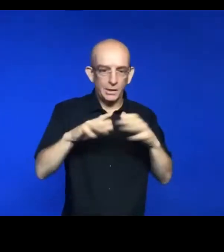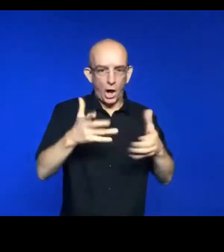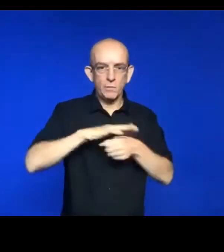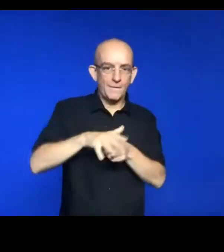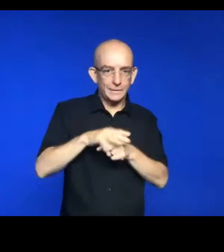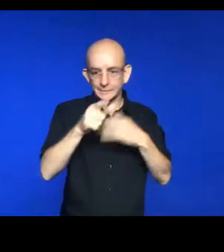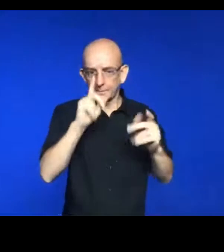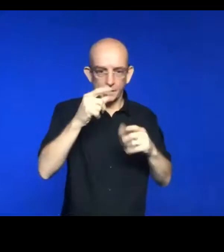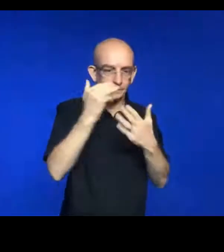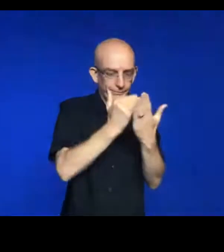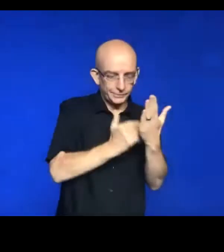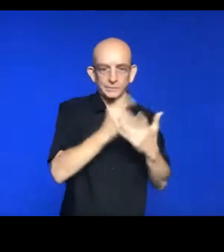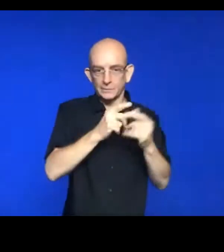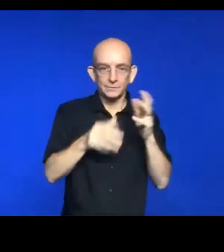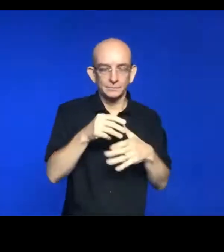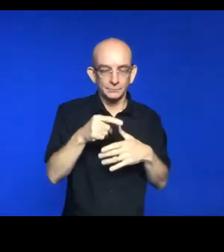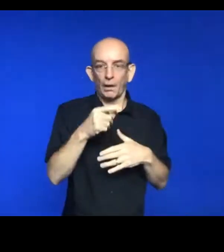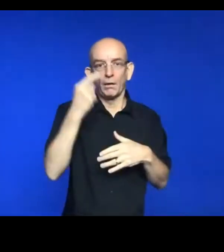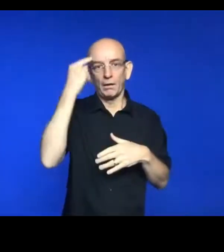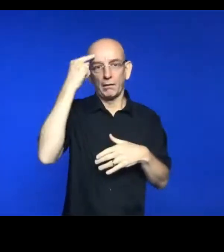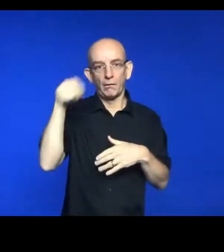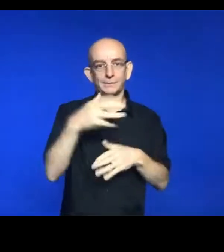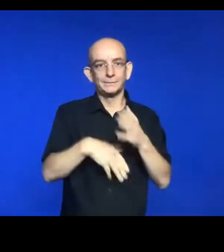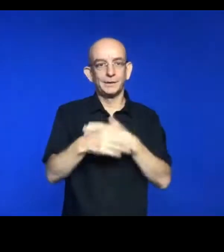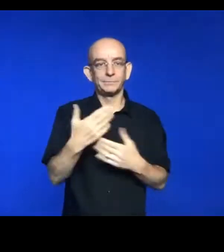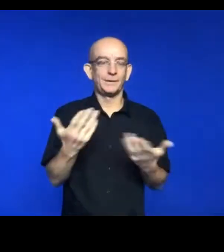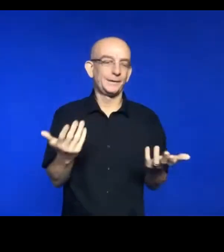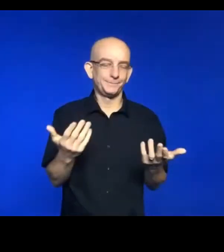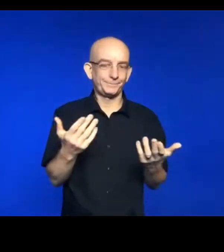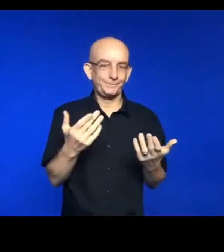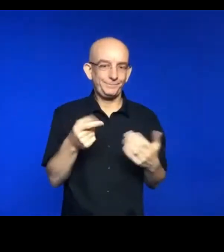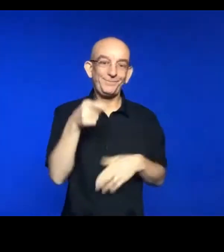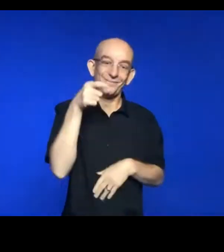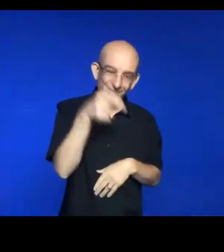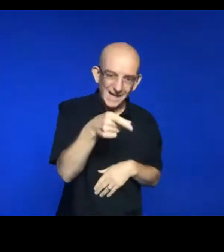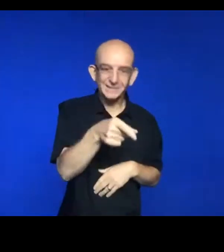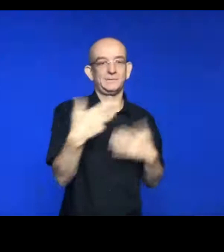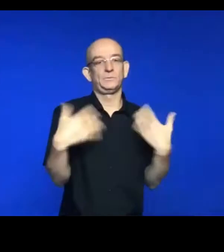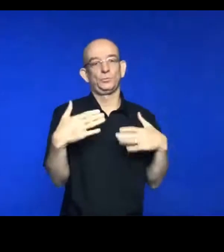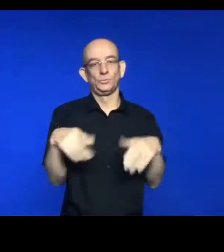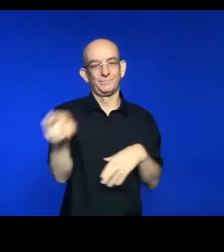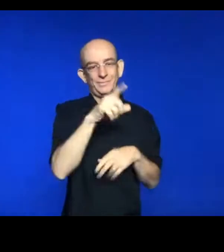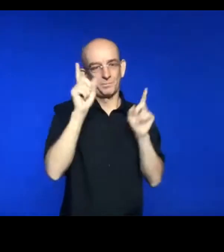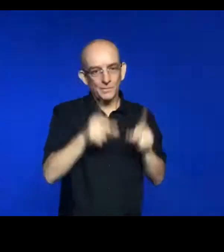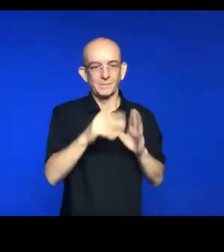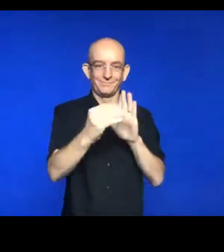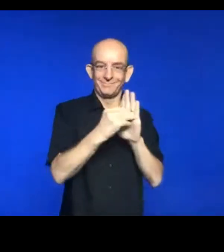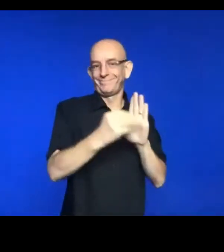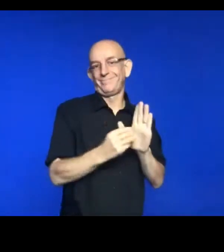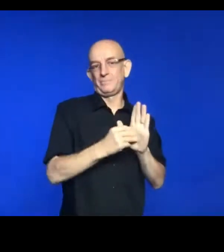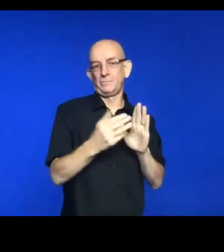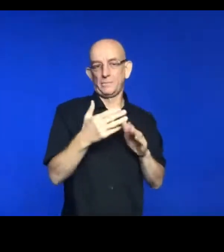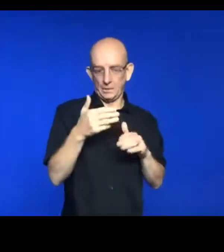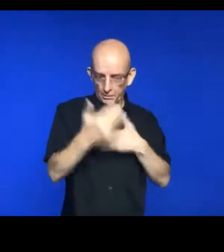Then what are the actions that need to be included in this response? And again,